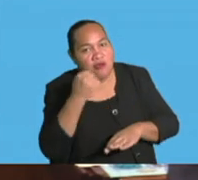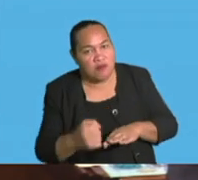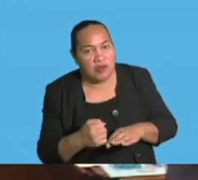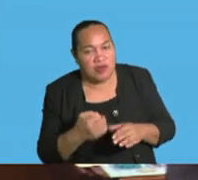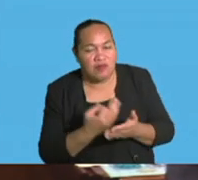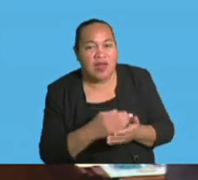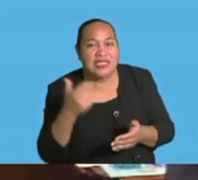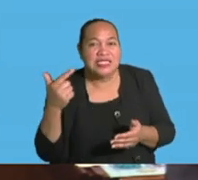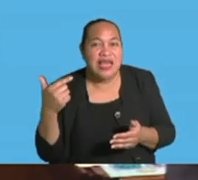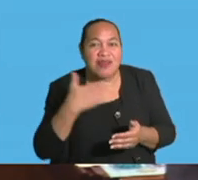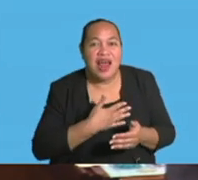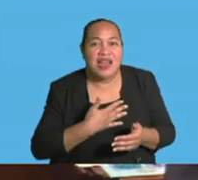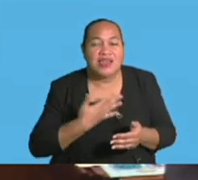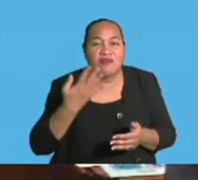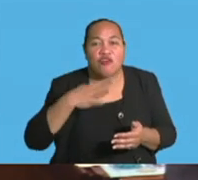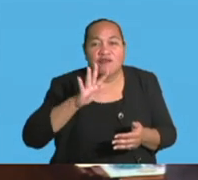of